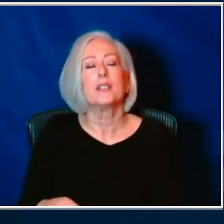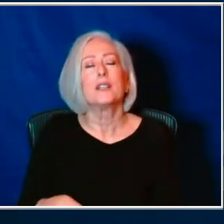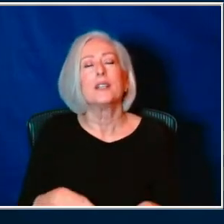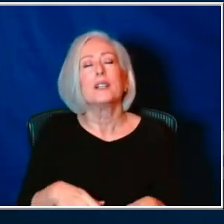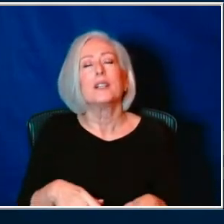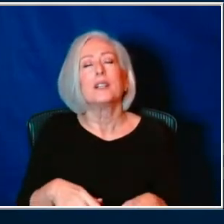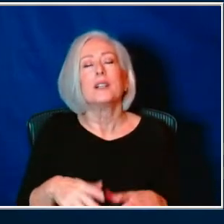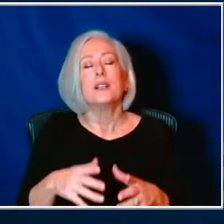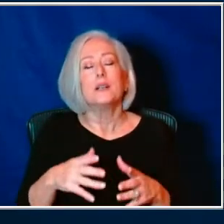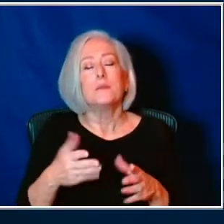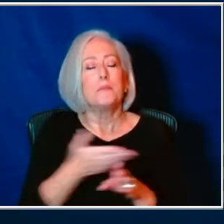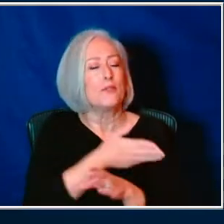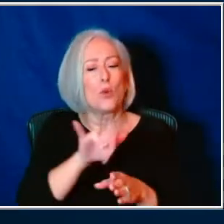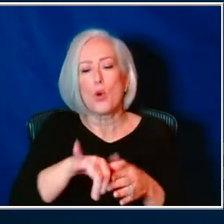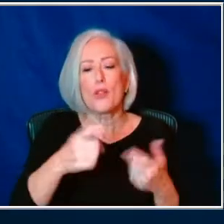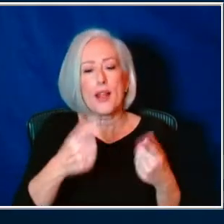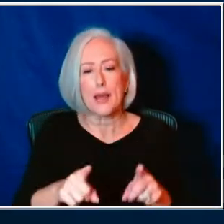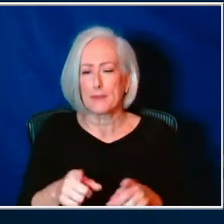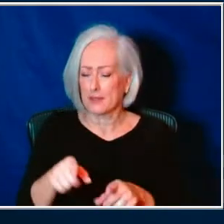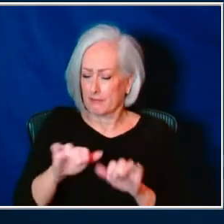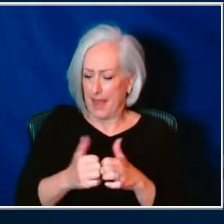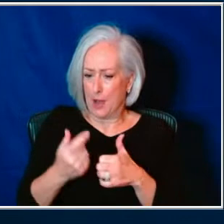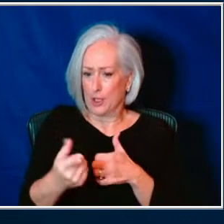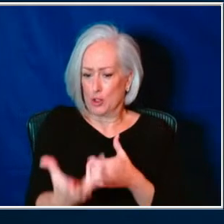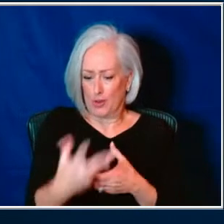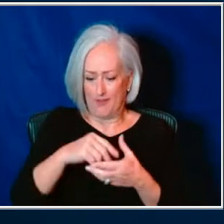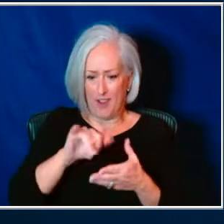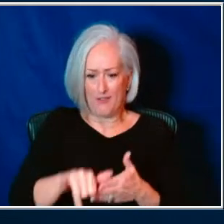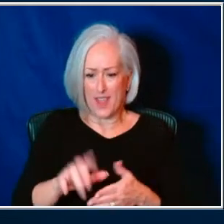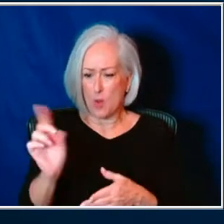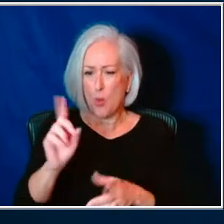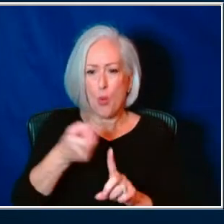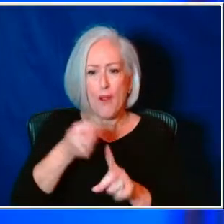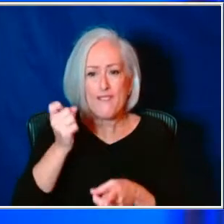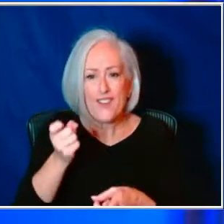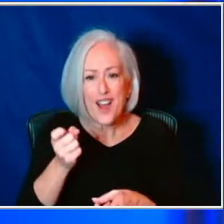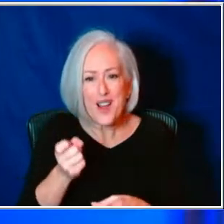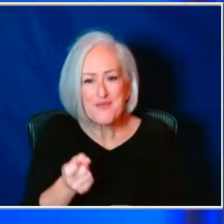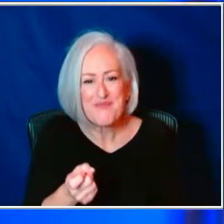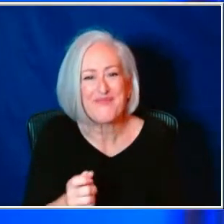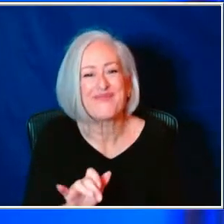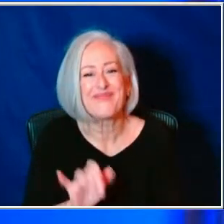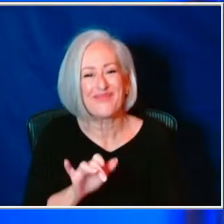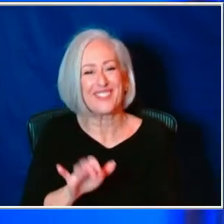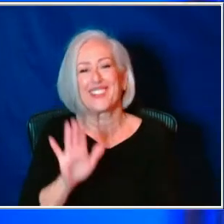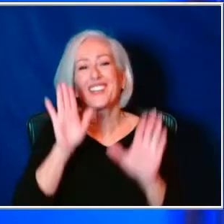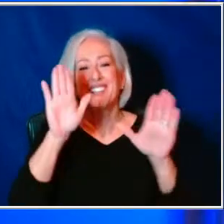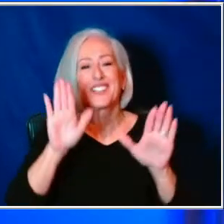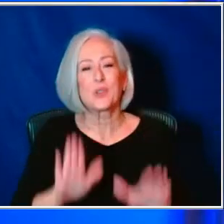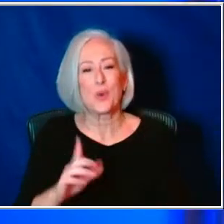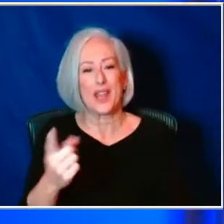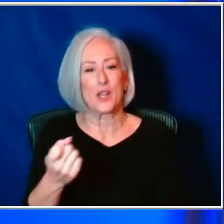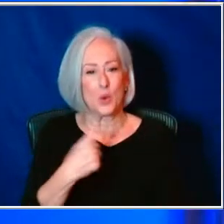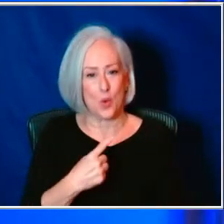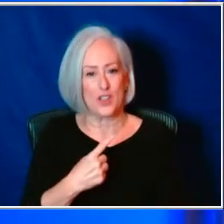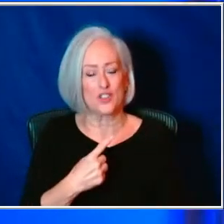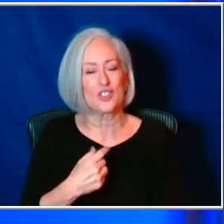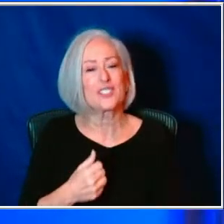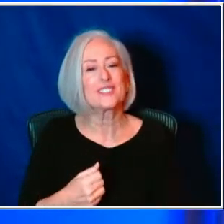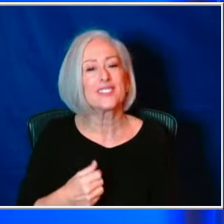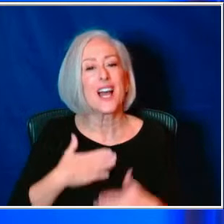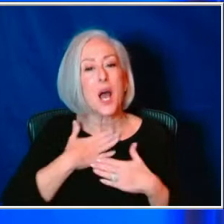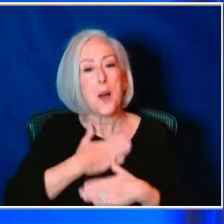that, how did you get involved in this? Where did it come from? That's really a great question. So I've had the pleasure through some of my